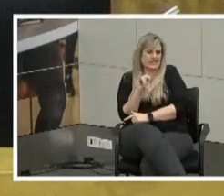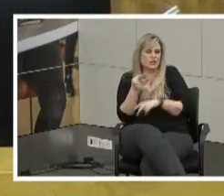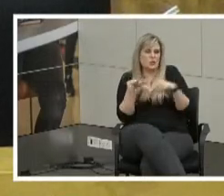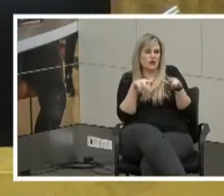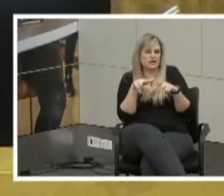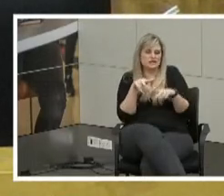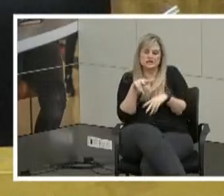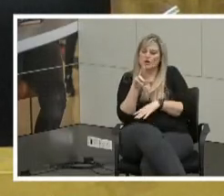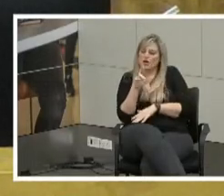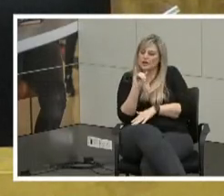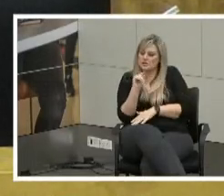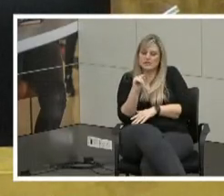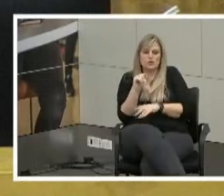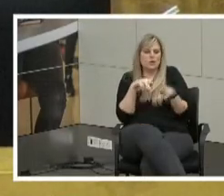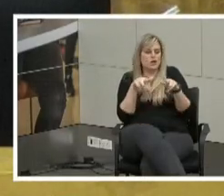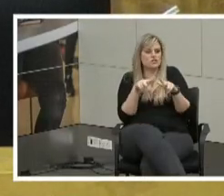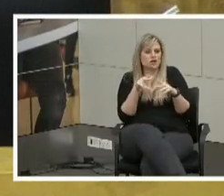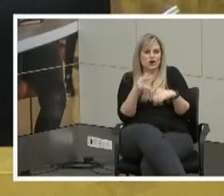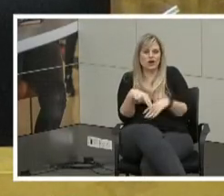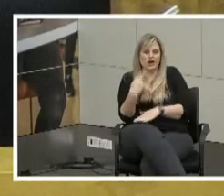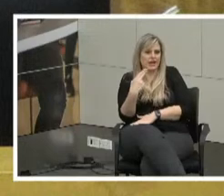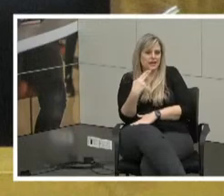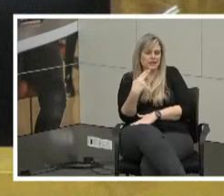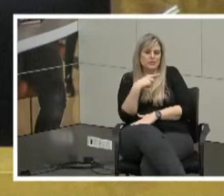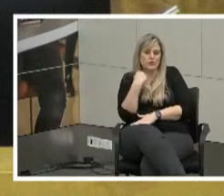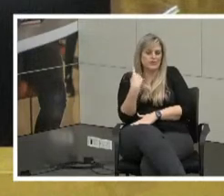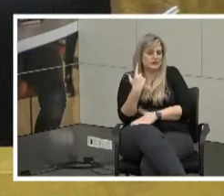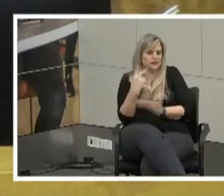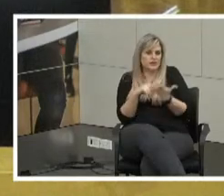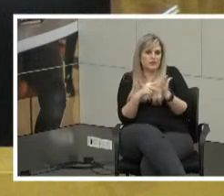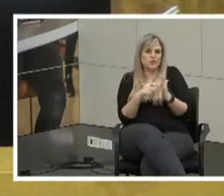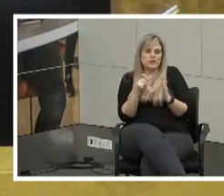thank you our next speaker is